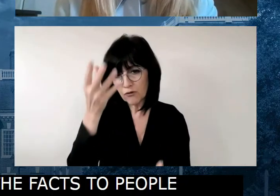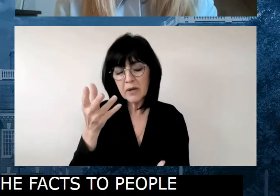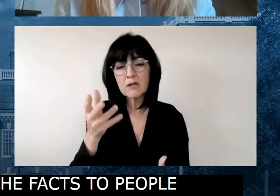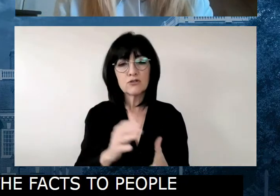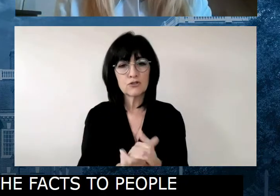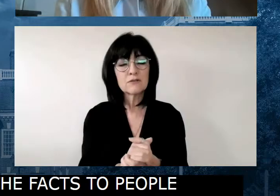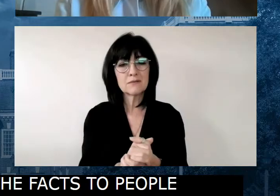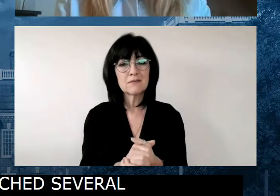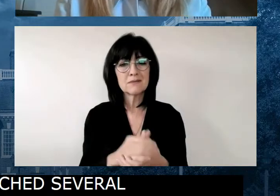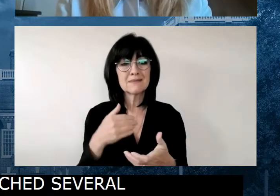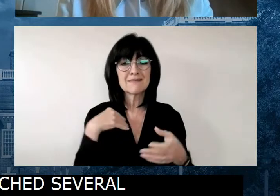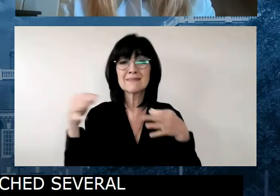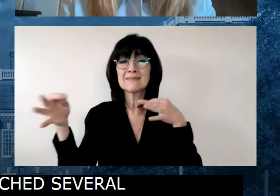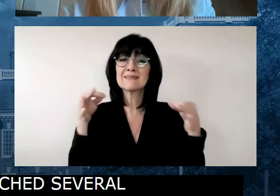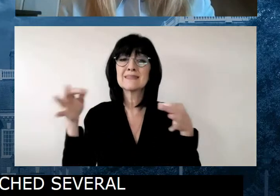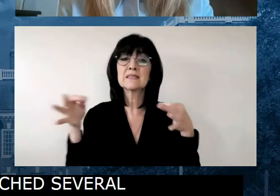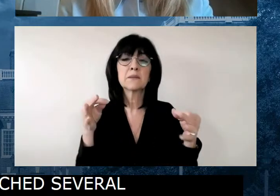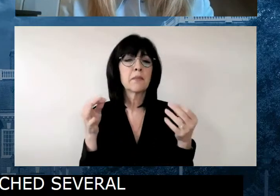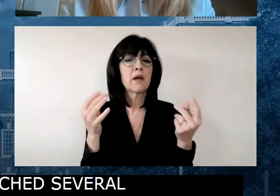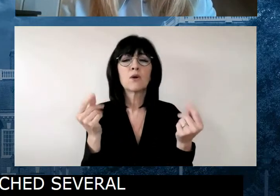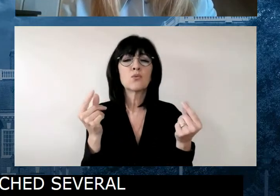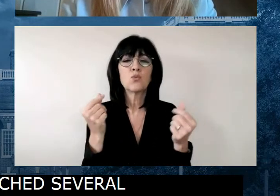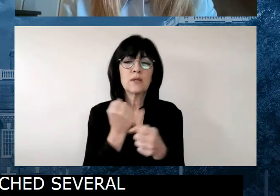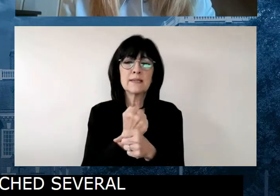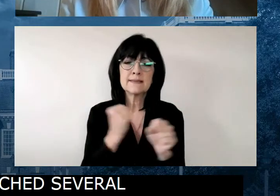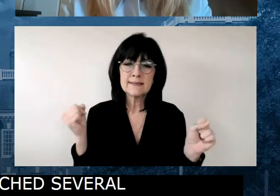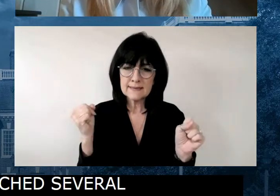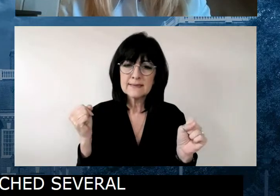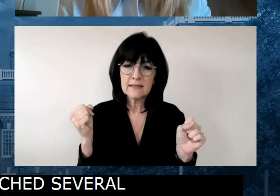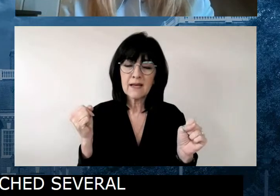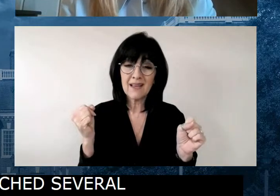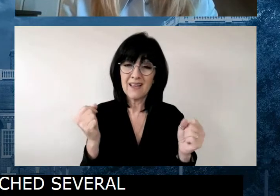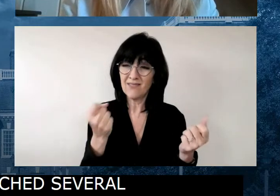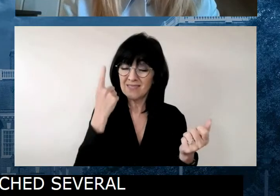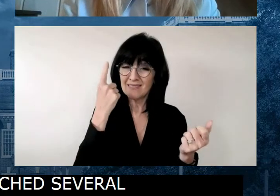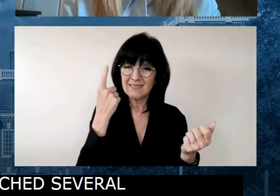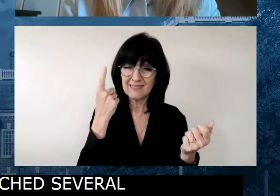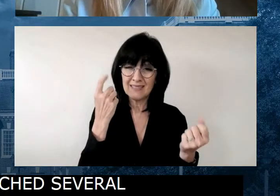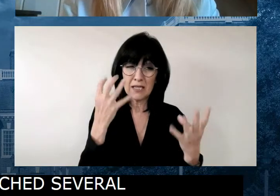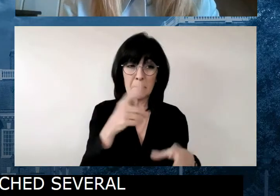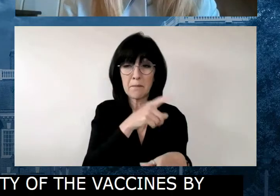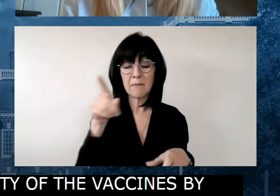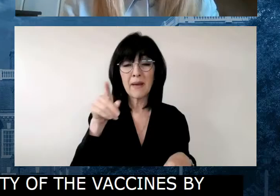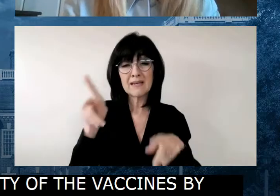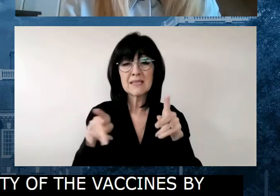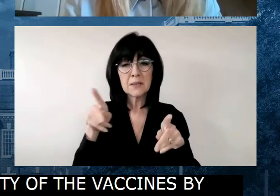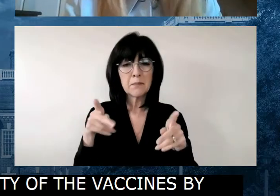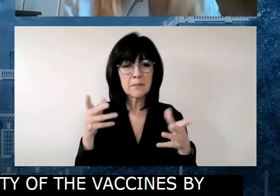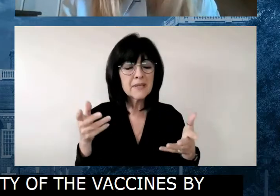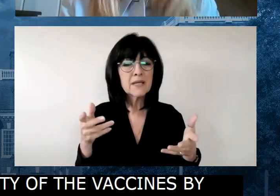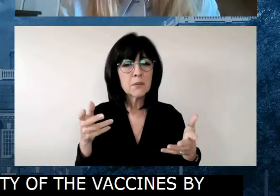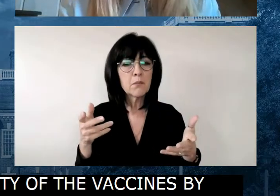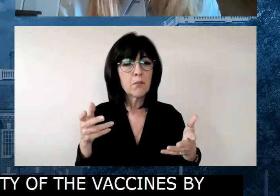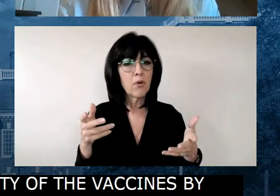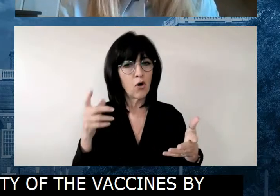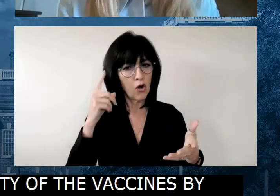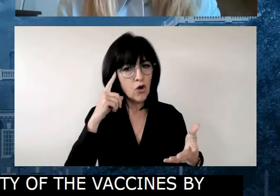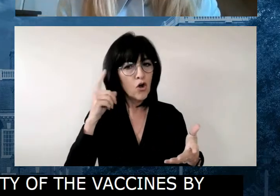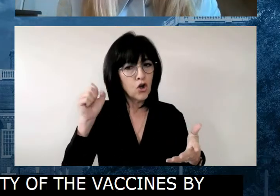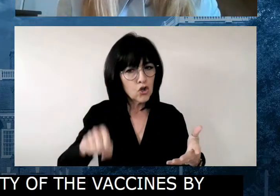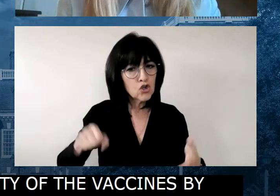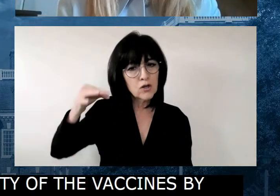providers. Another focuses on the moments that Delawareans have missed out on over the last year, but can safely participate